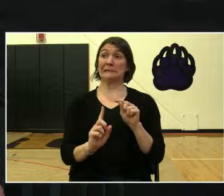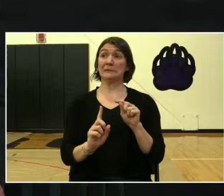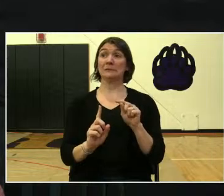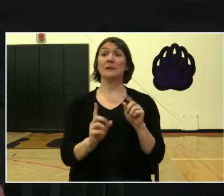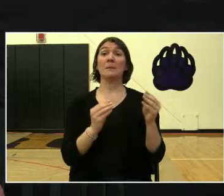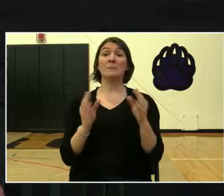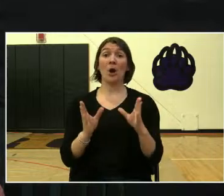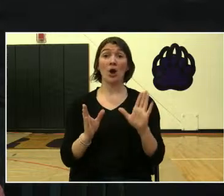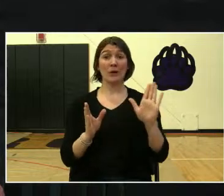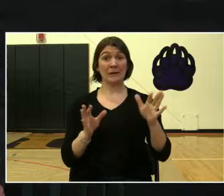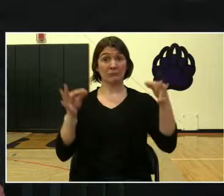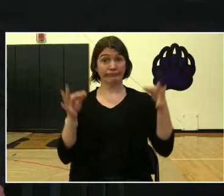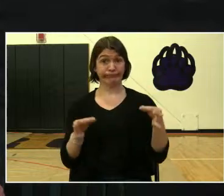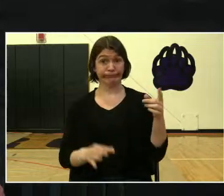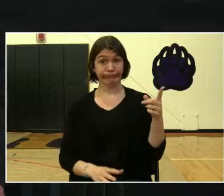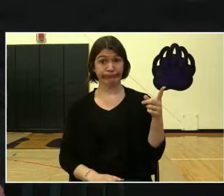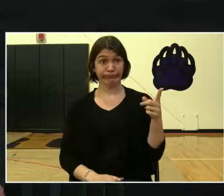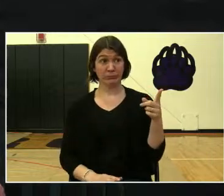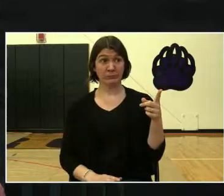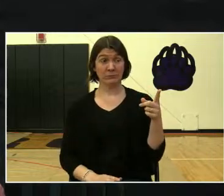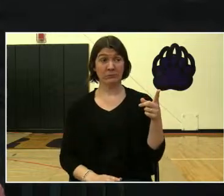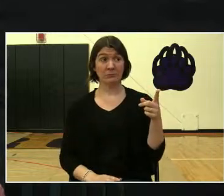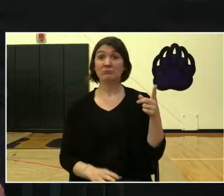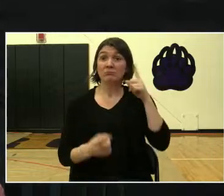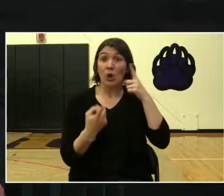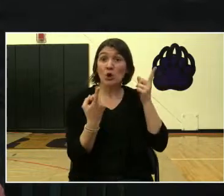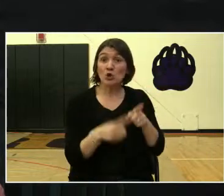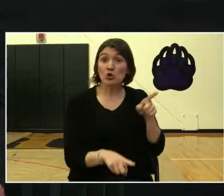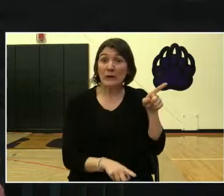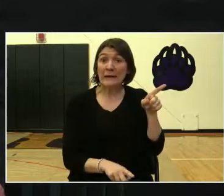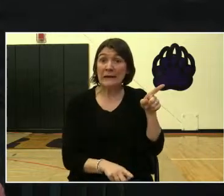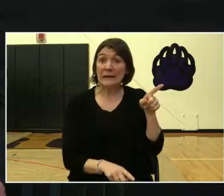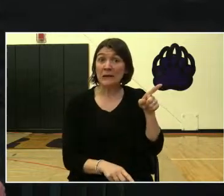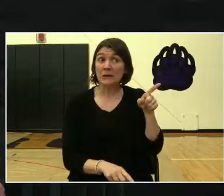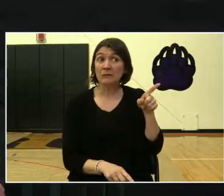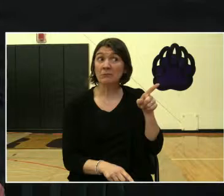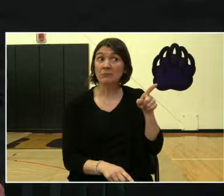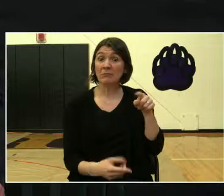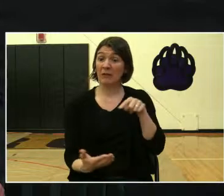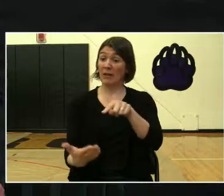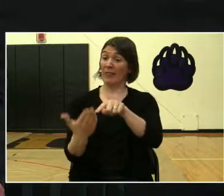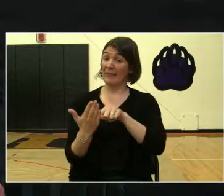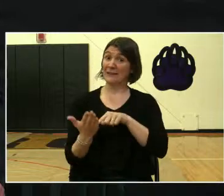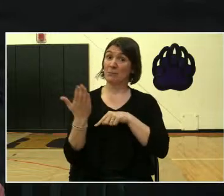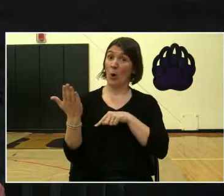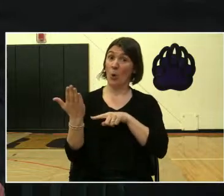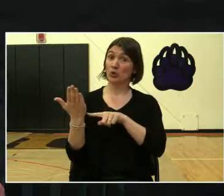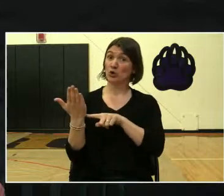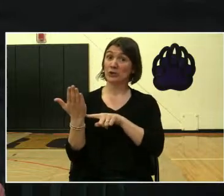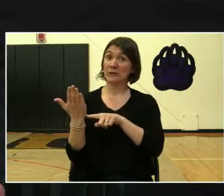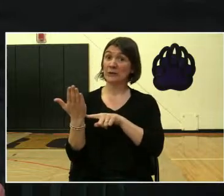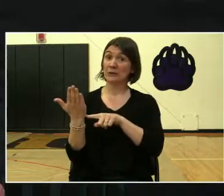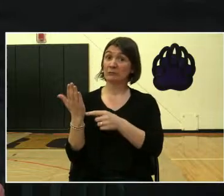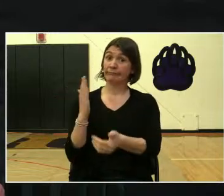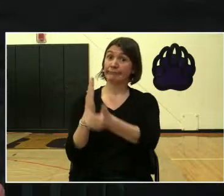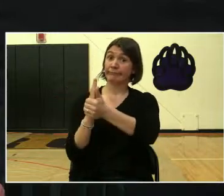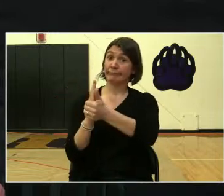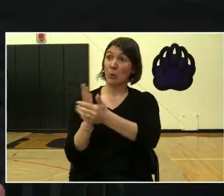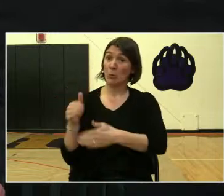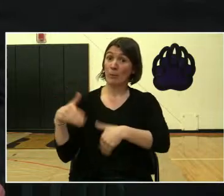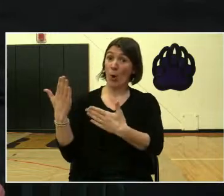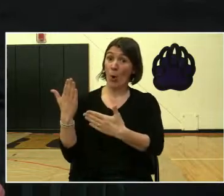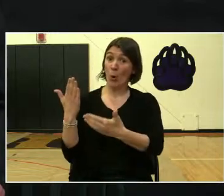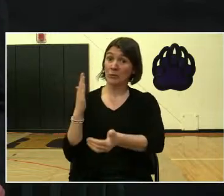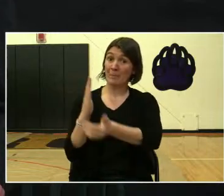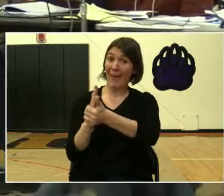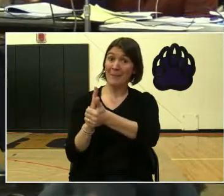moderator's ruling it is I agree with his ruling with regard to the fact that this was the what is proposed